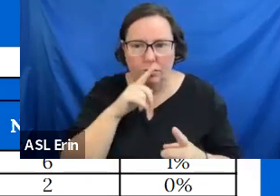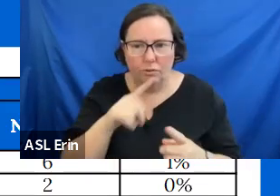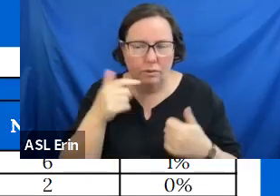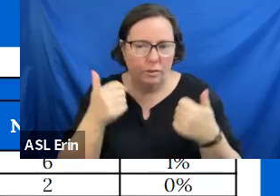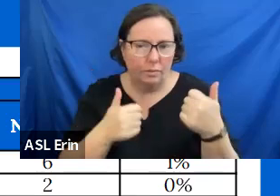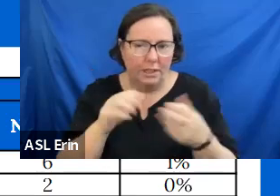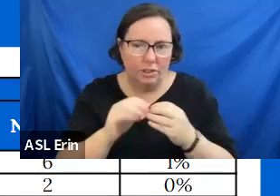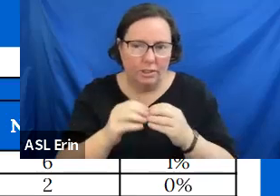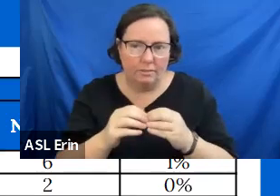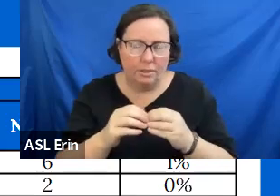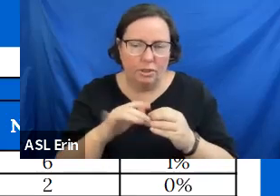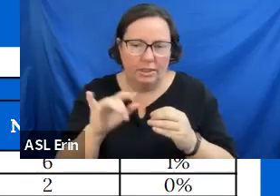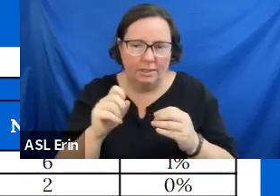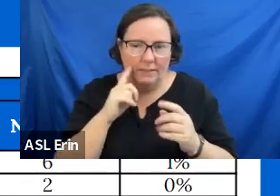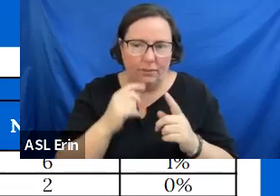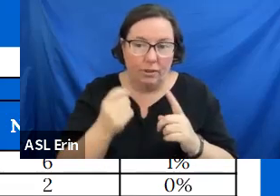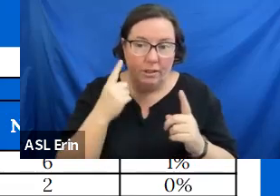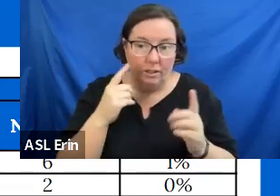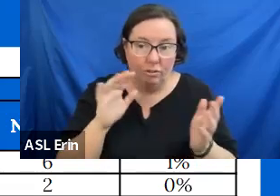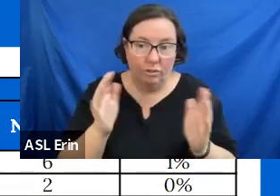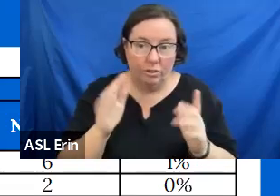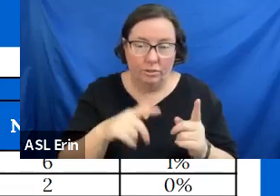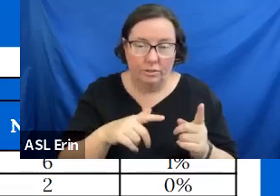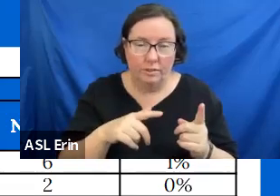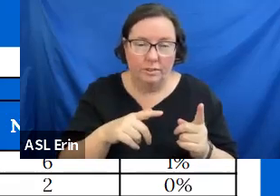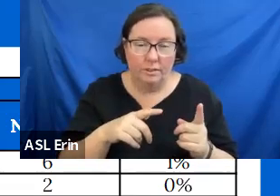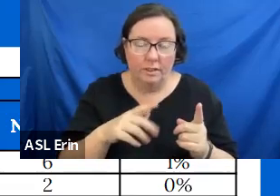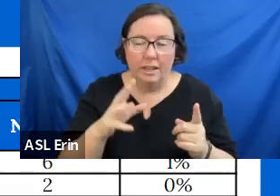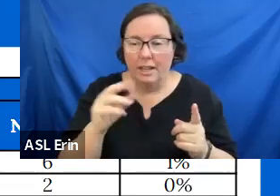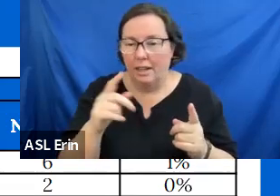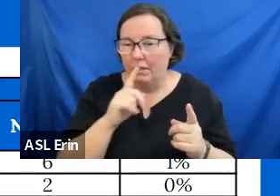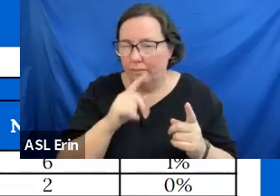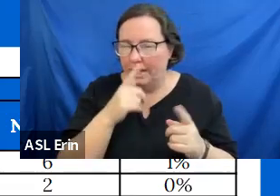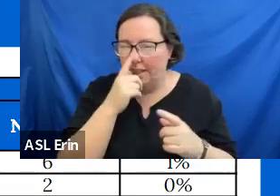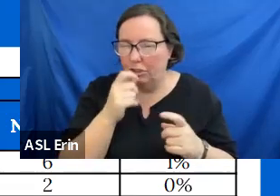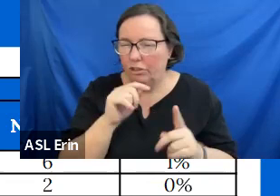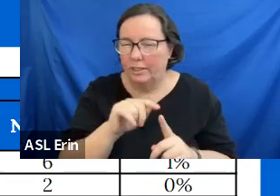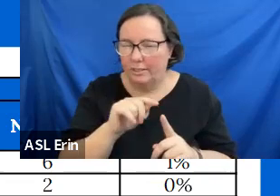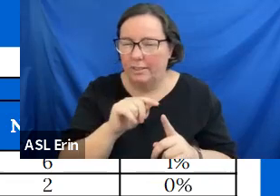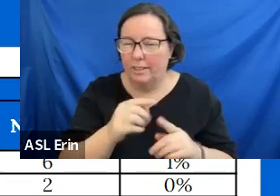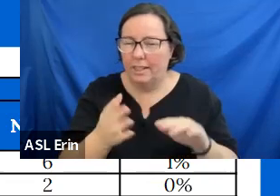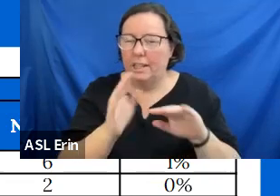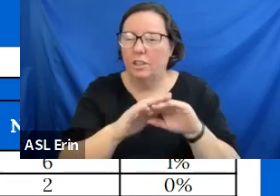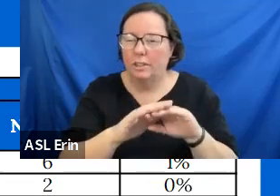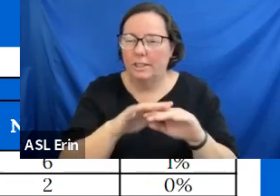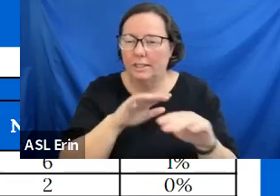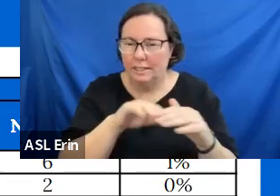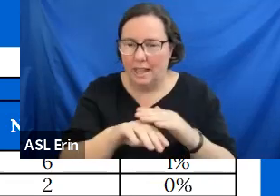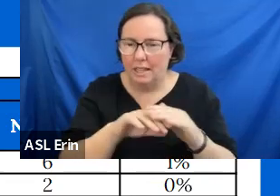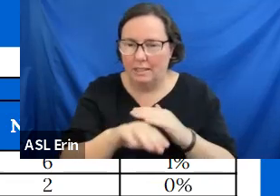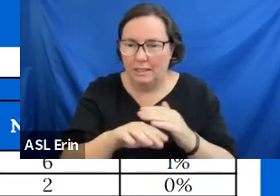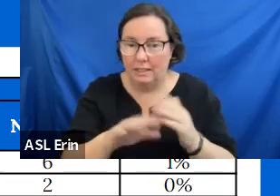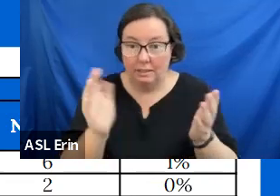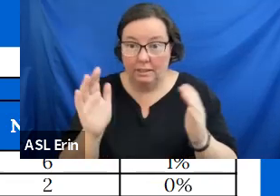number is for, again, very interested in the increased access, as so